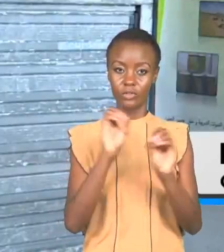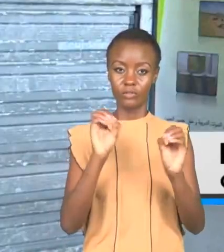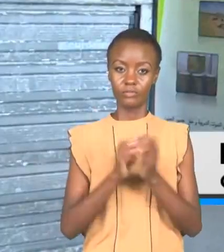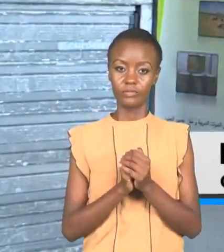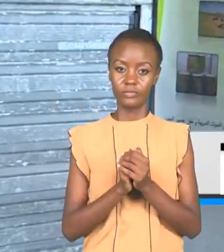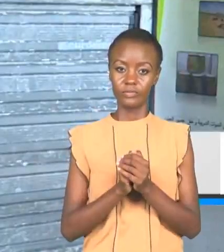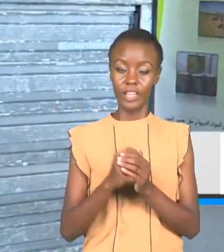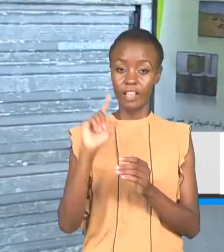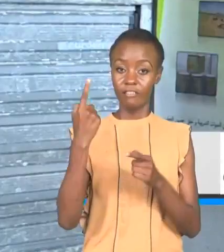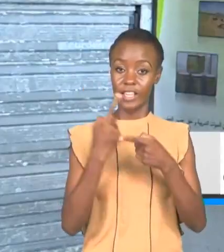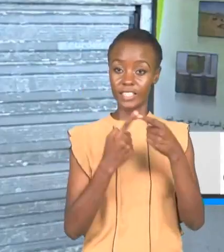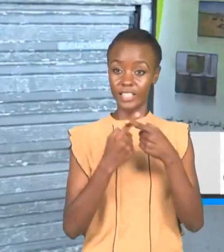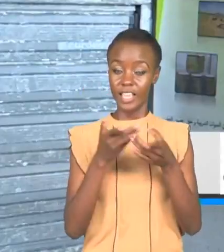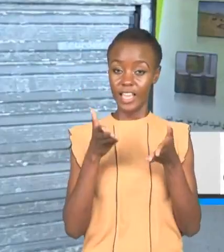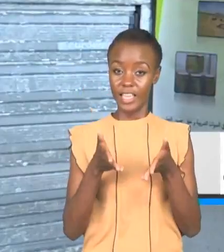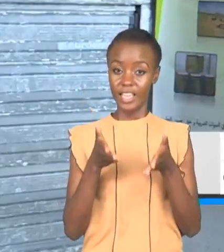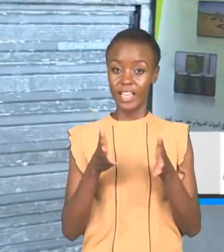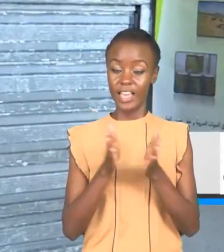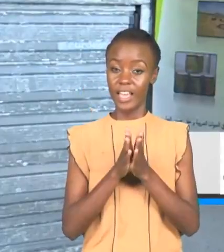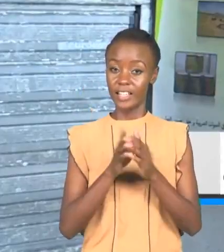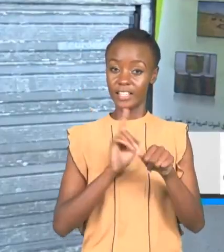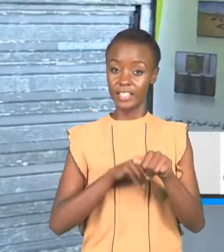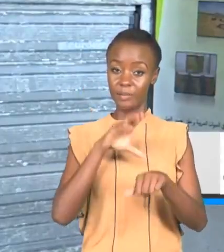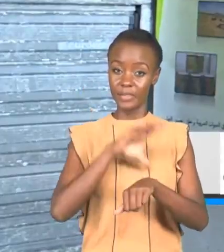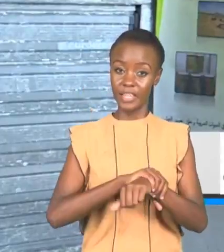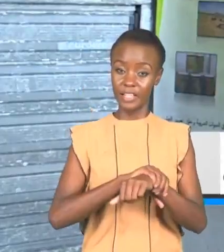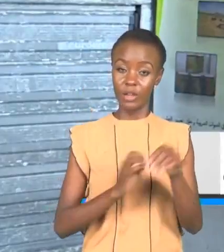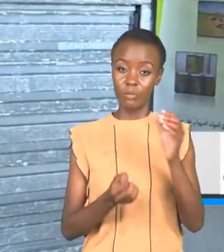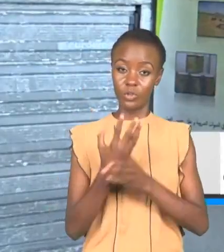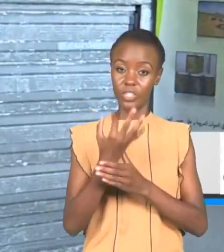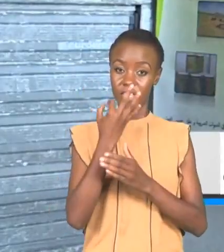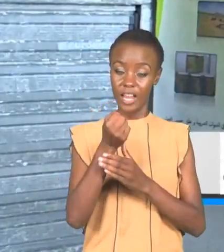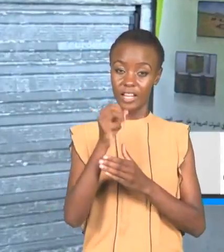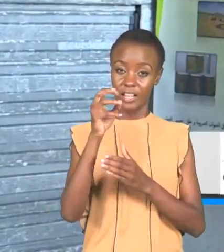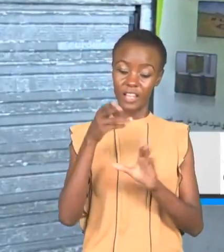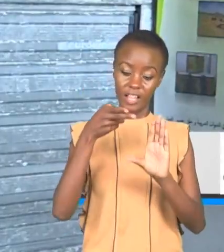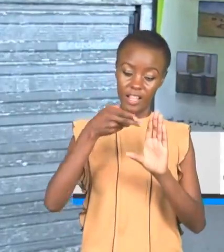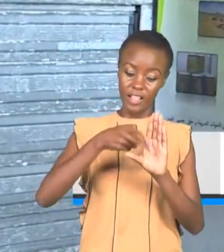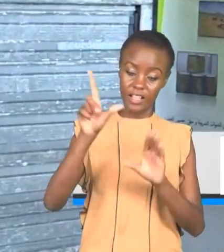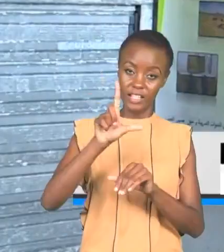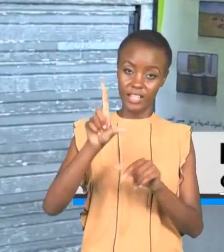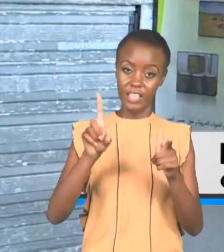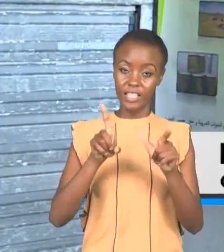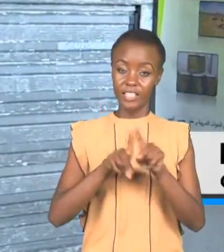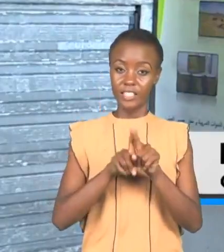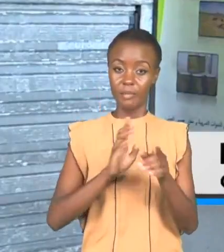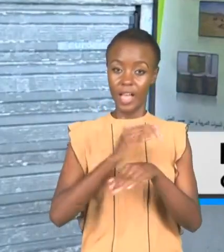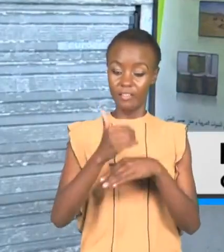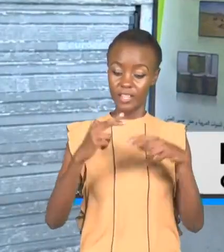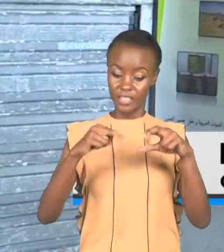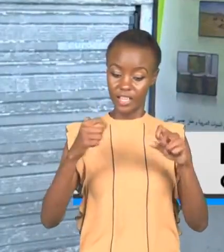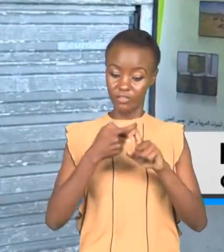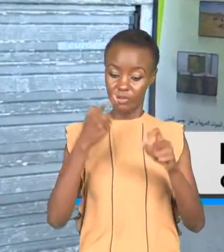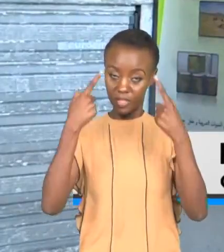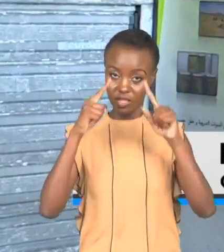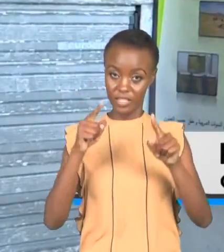The first year we started here, and when we reached the production of 300 liters of oil, and after the analysis of the oil proved the success